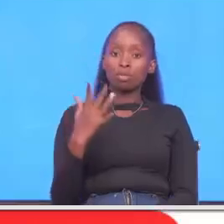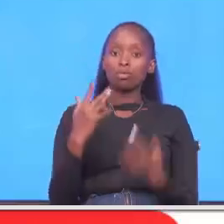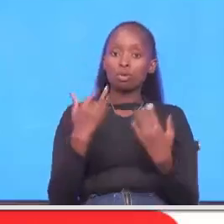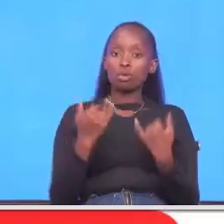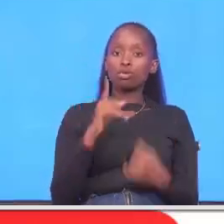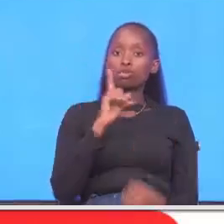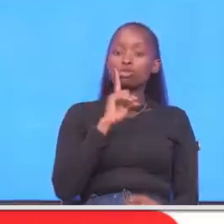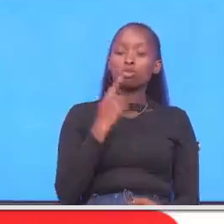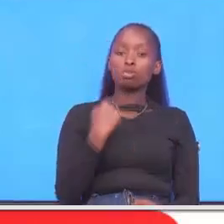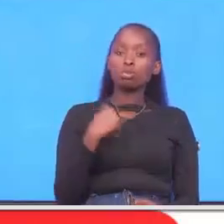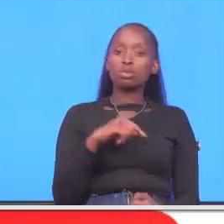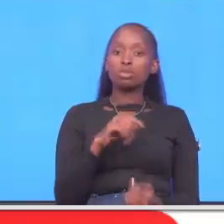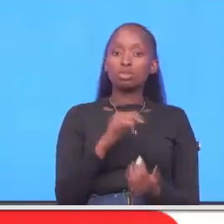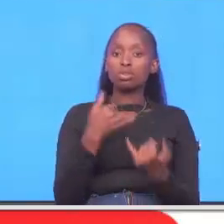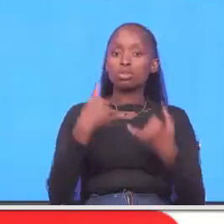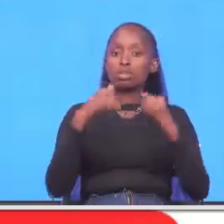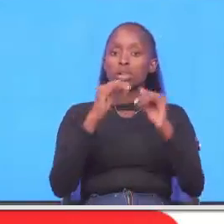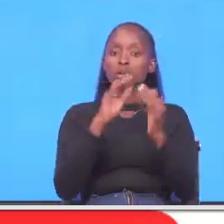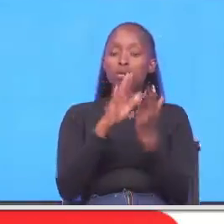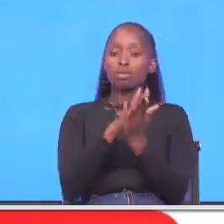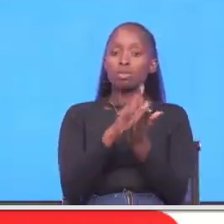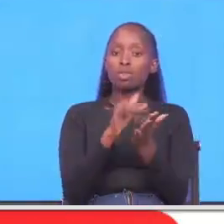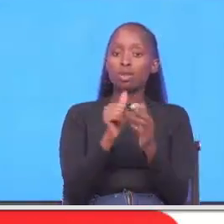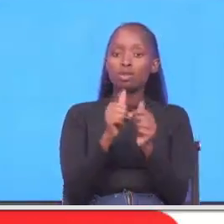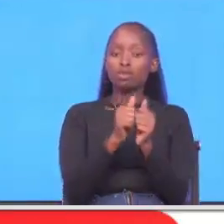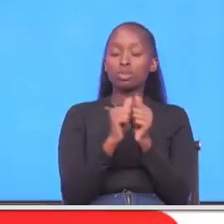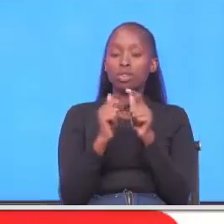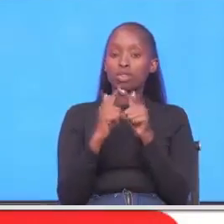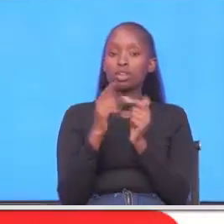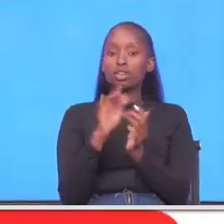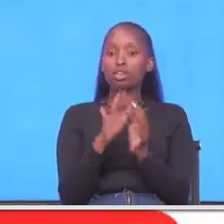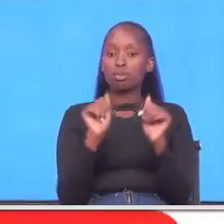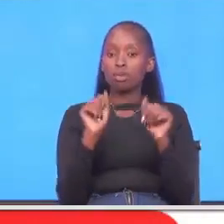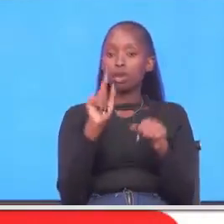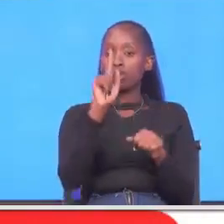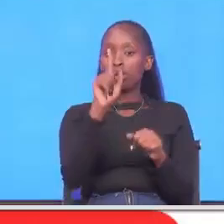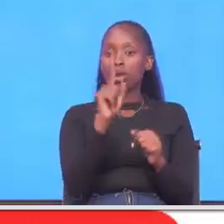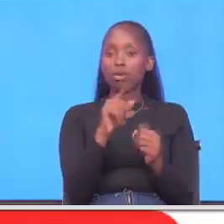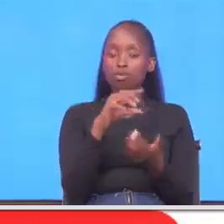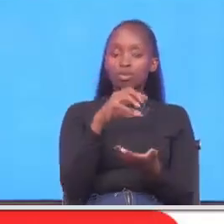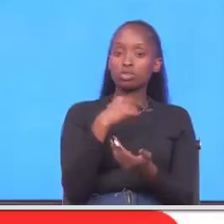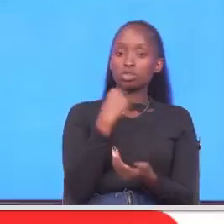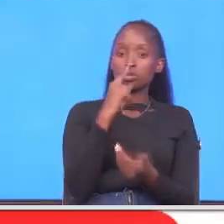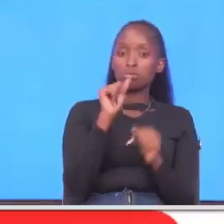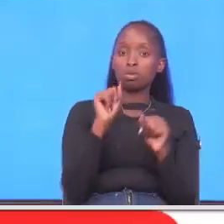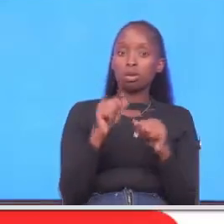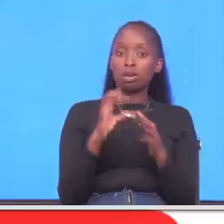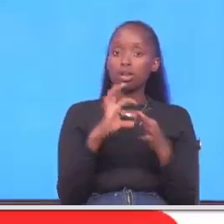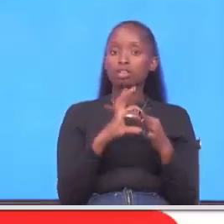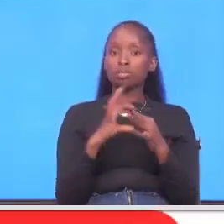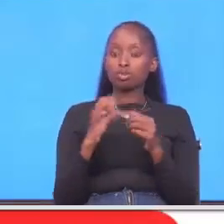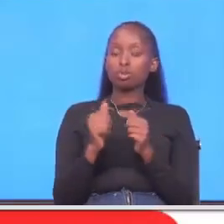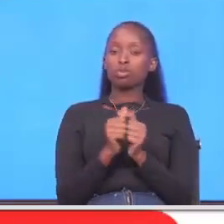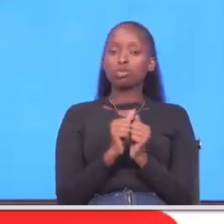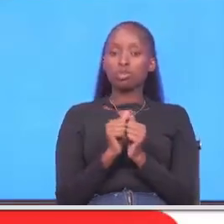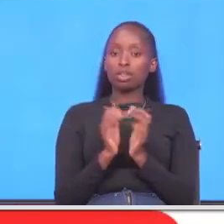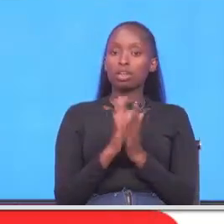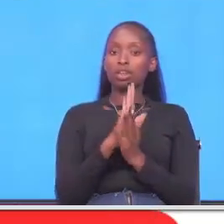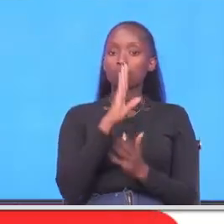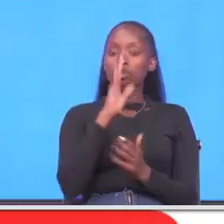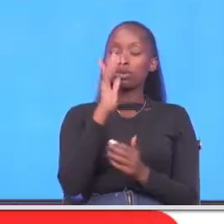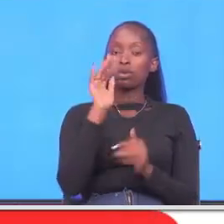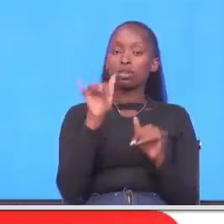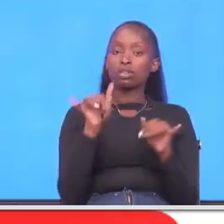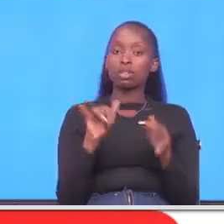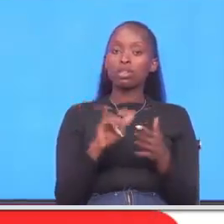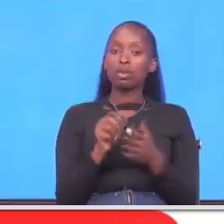be reading it together and then we'll issue one position. I can tell you Azimio is intact and it will be intact under the